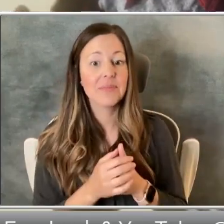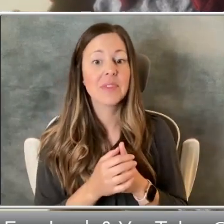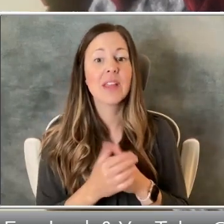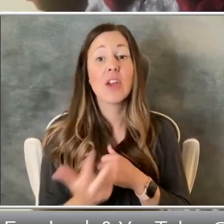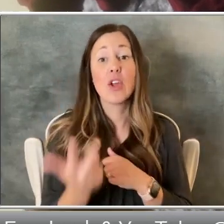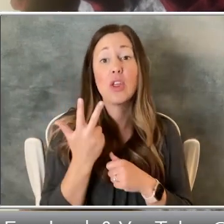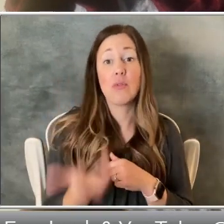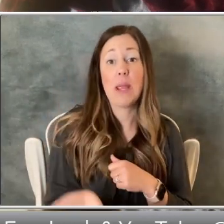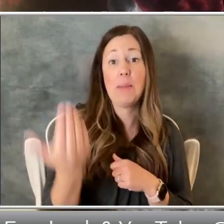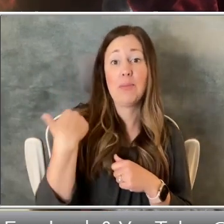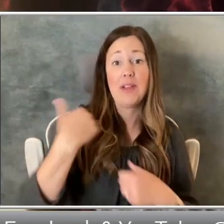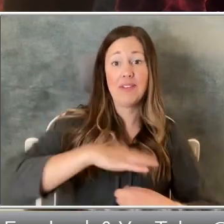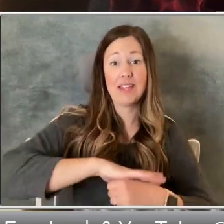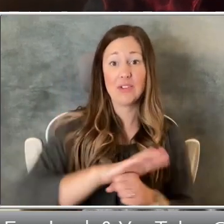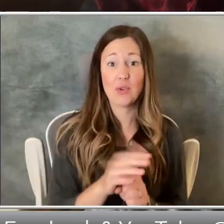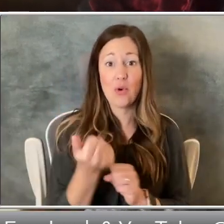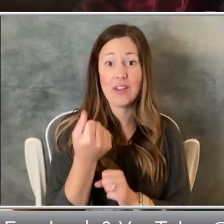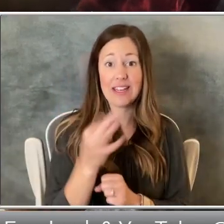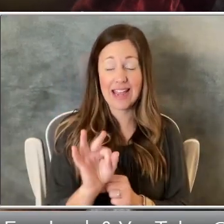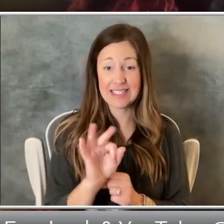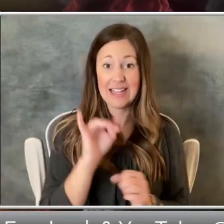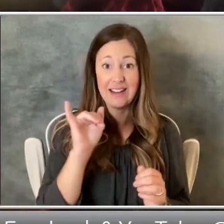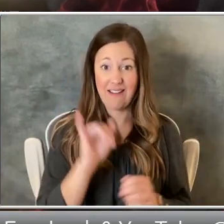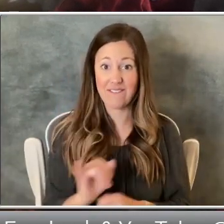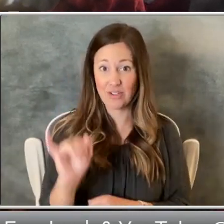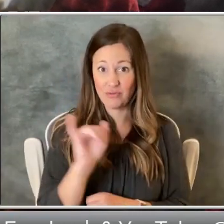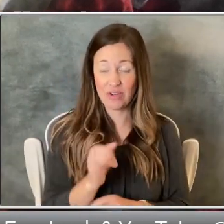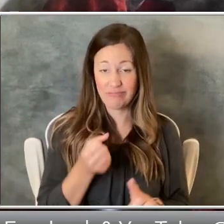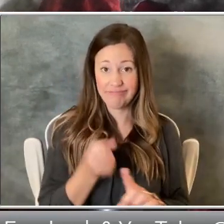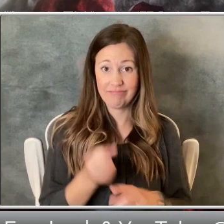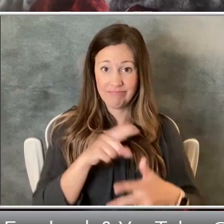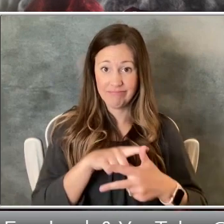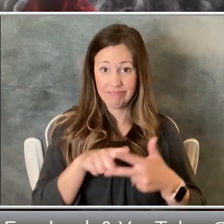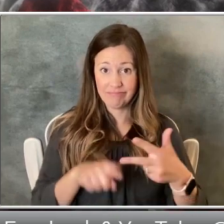previous COVID-19 infections.